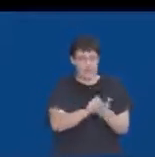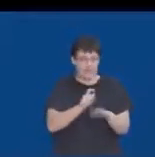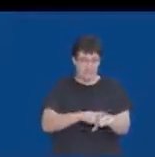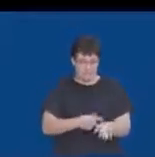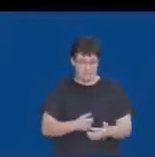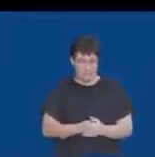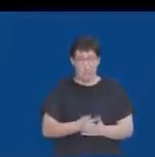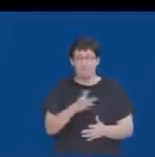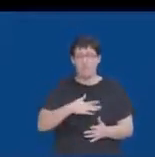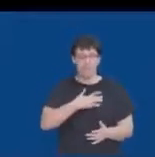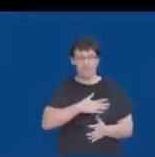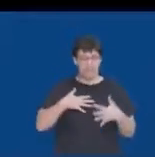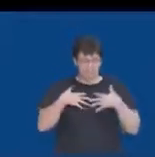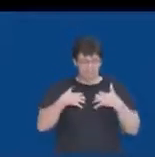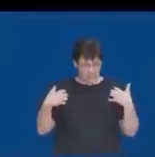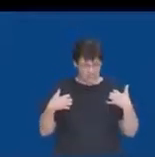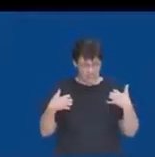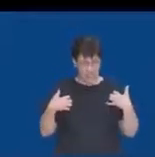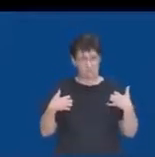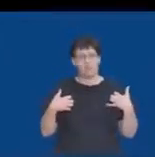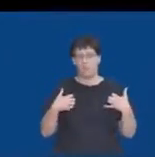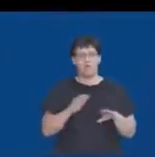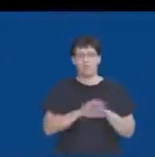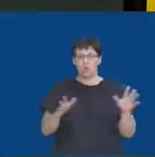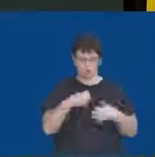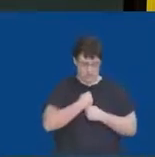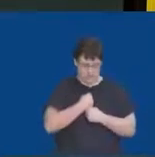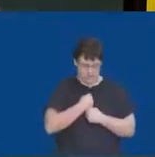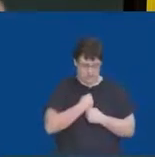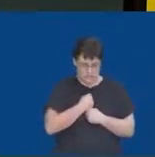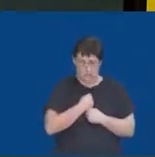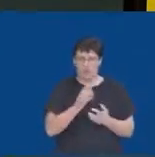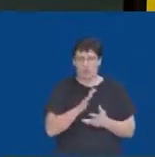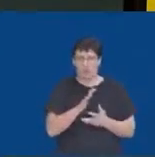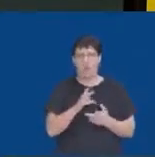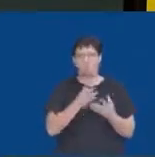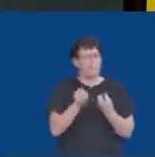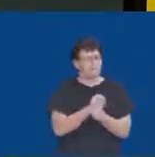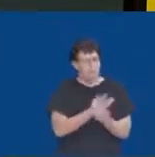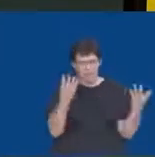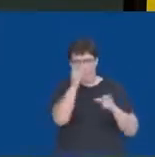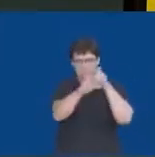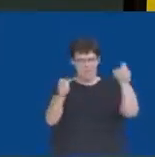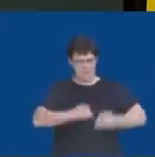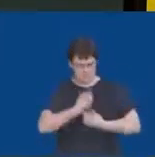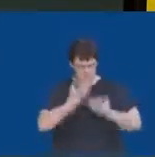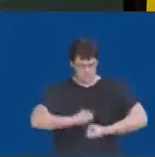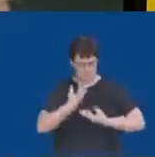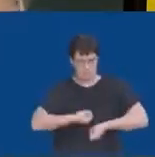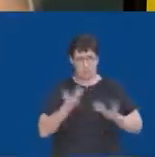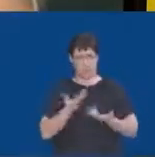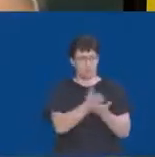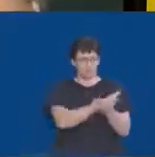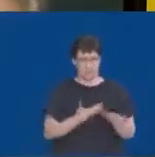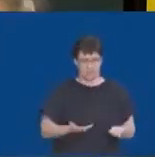And if you're feeling stressed at all, don't keep it in. You've got plenty of people that you can share it with.